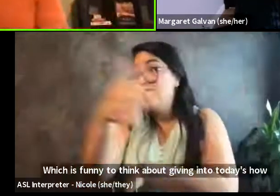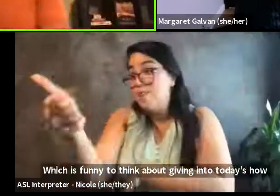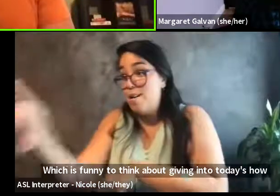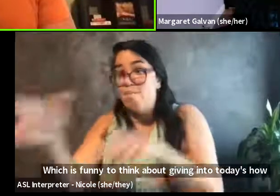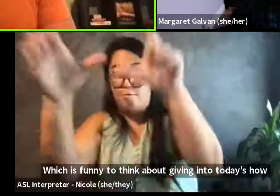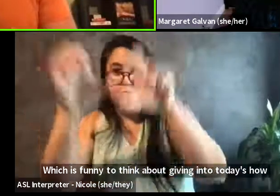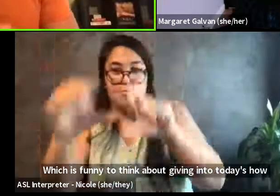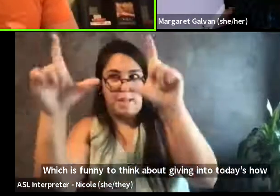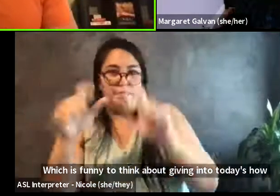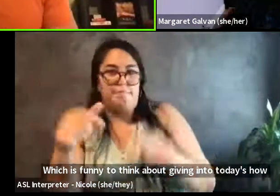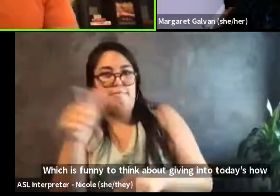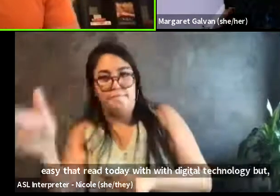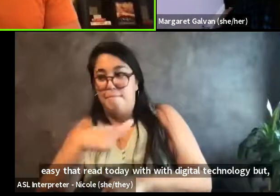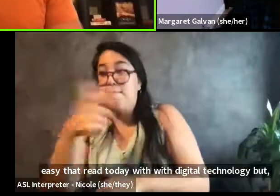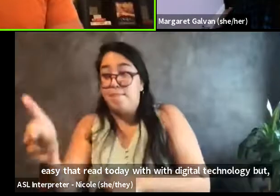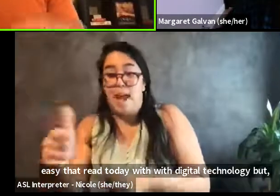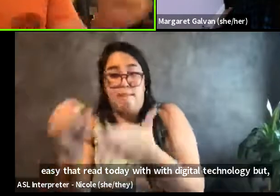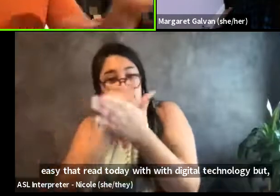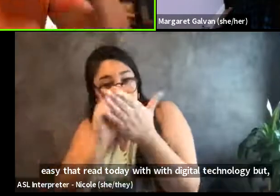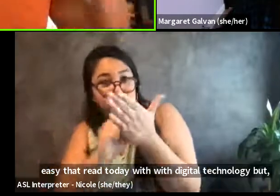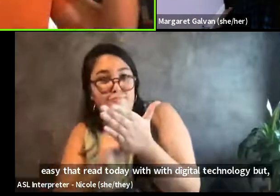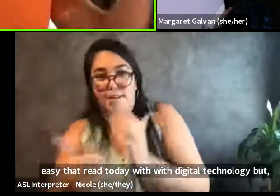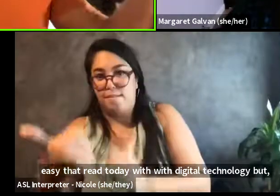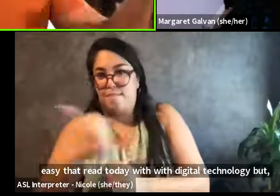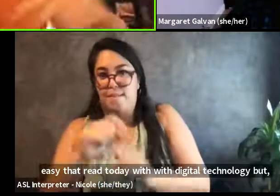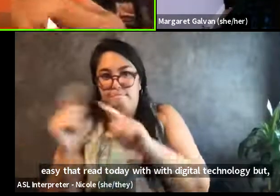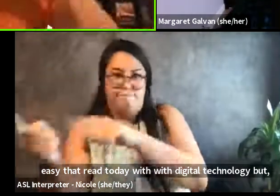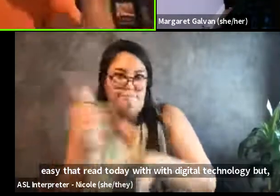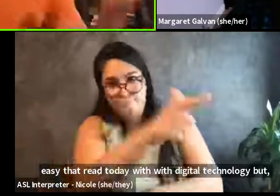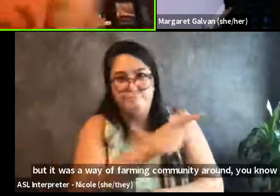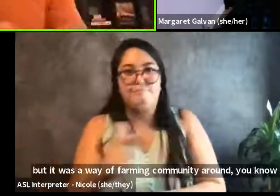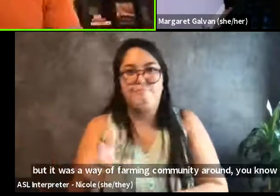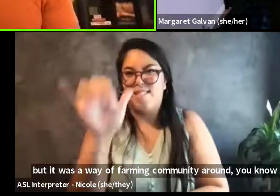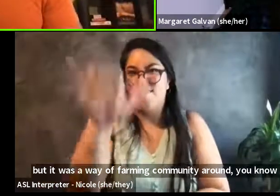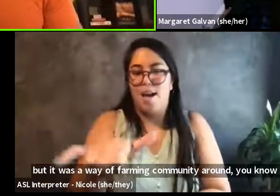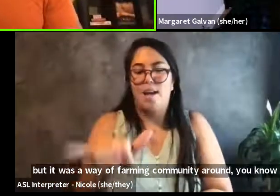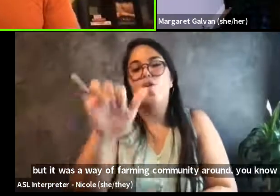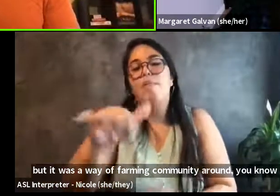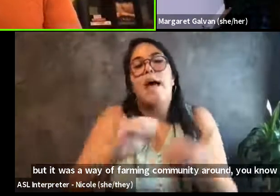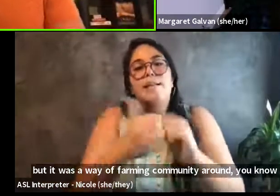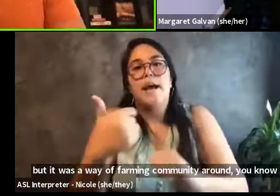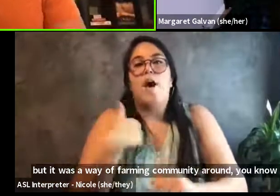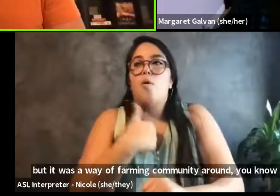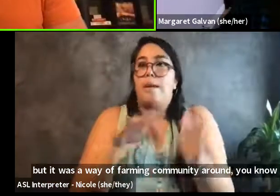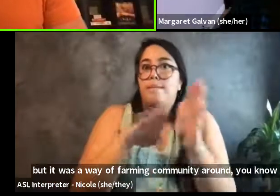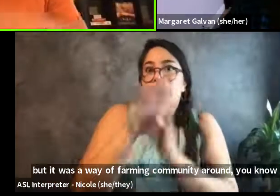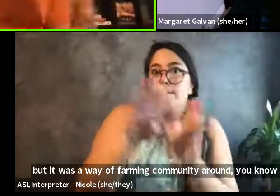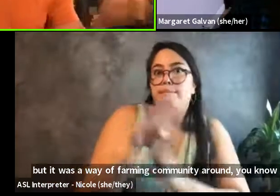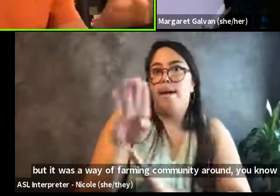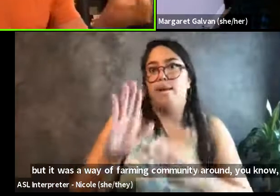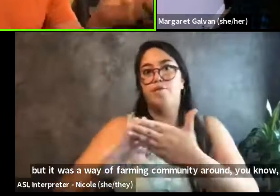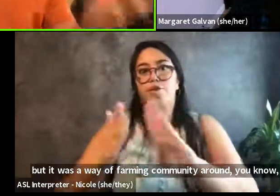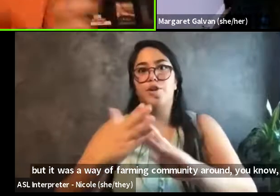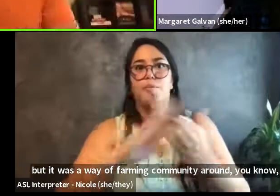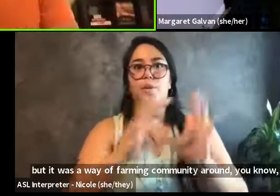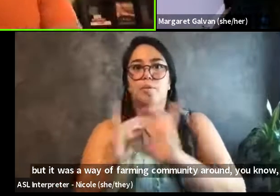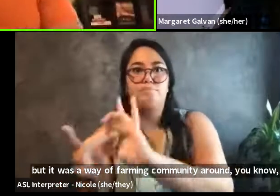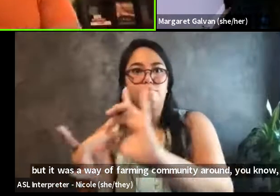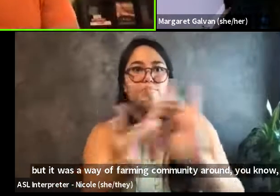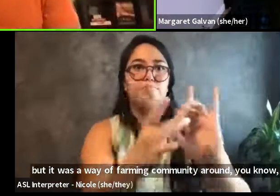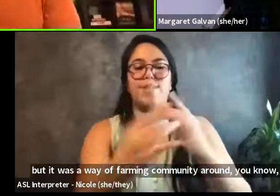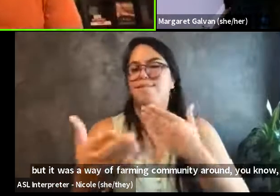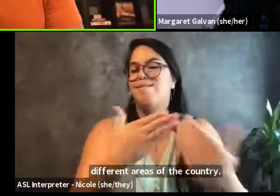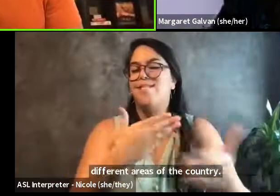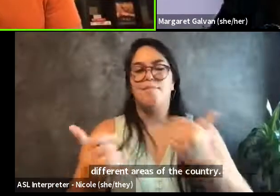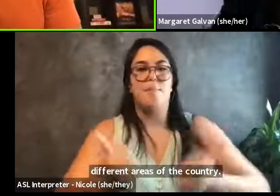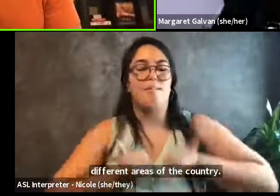digital technology, but, but it was a way of forming community around, you know, different areas of the country. Um, though a lot of it was happening actually